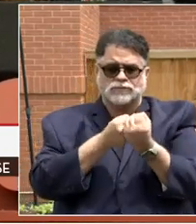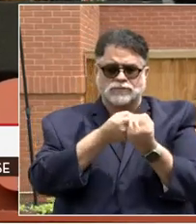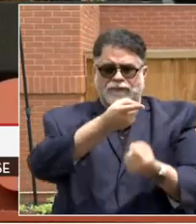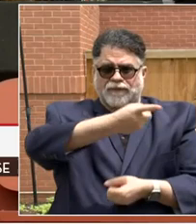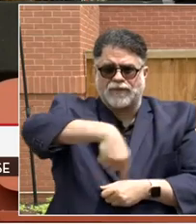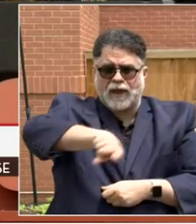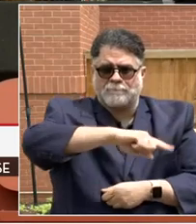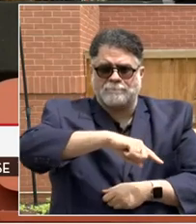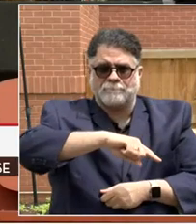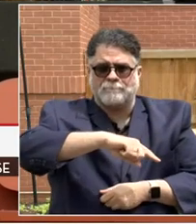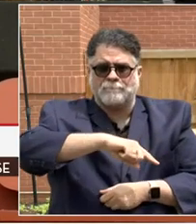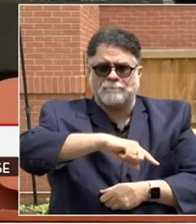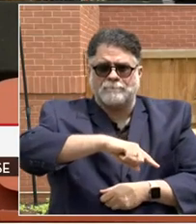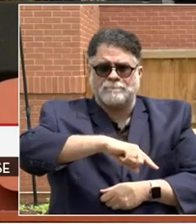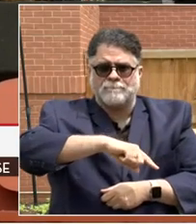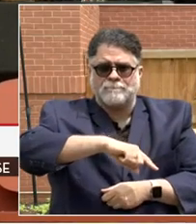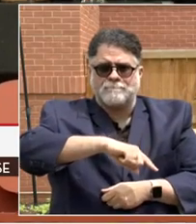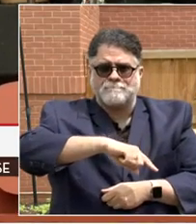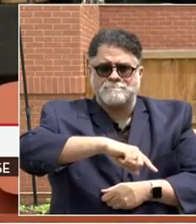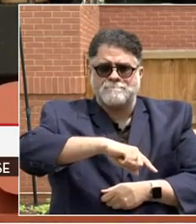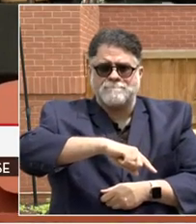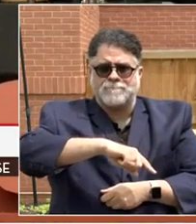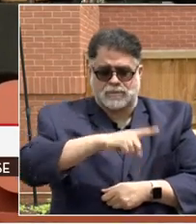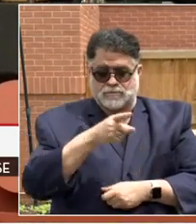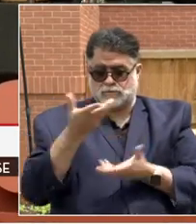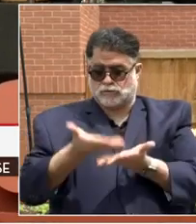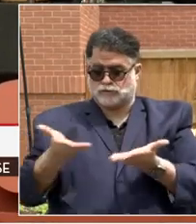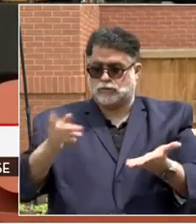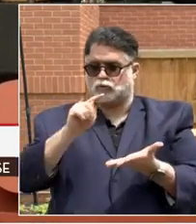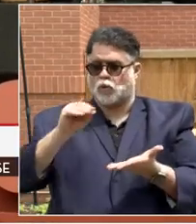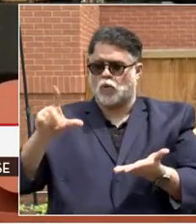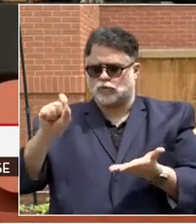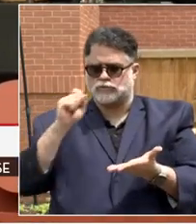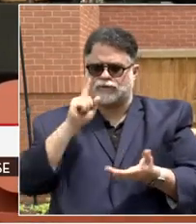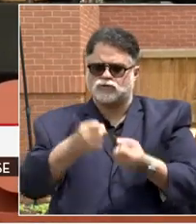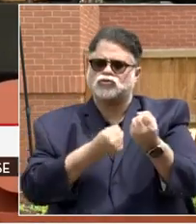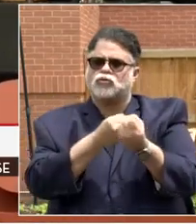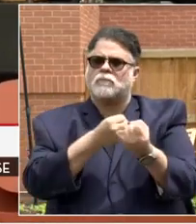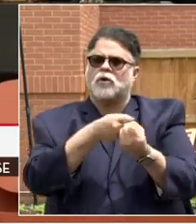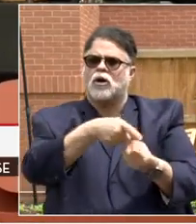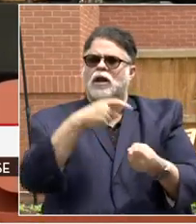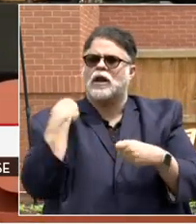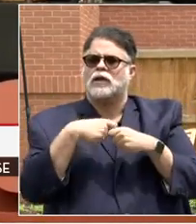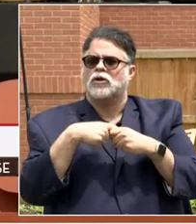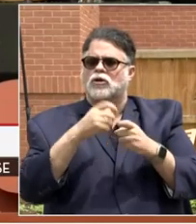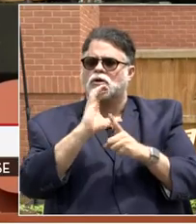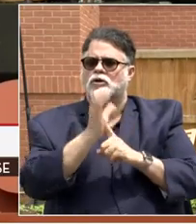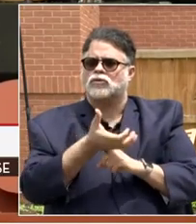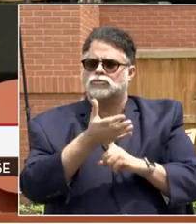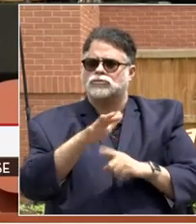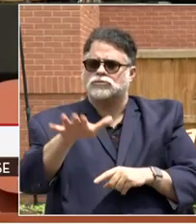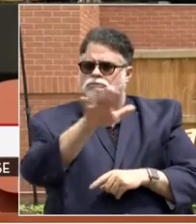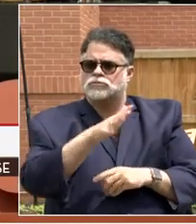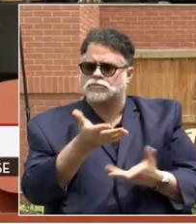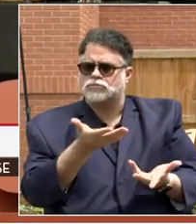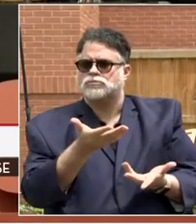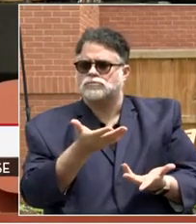these resources? Very good. So we have had some specific initiatives that are really